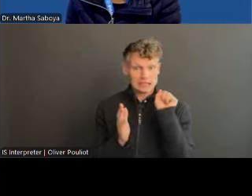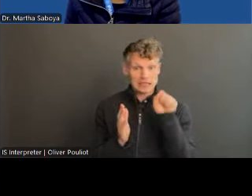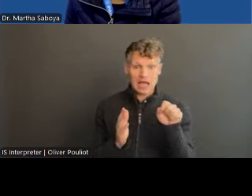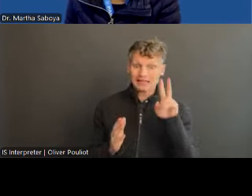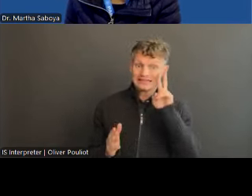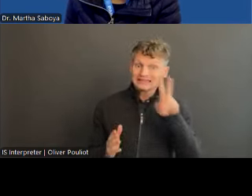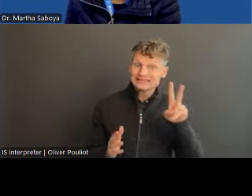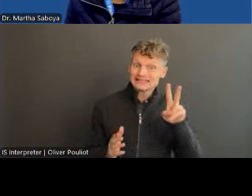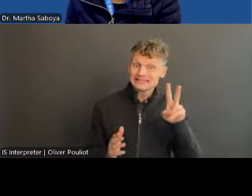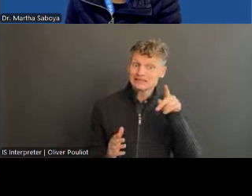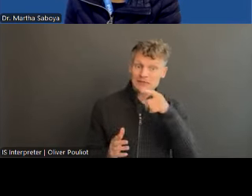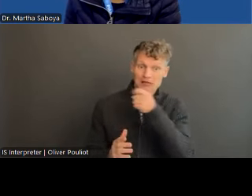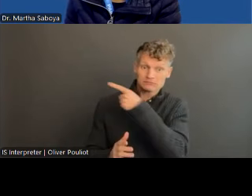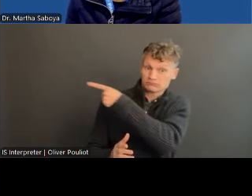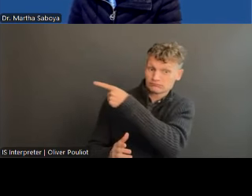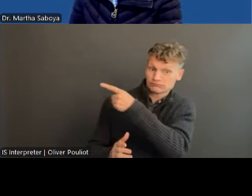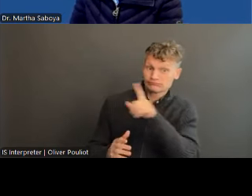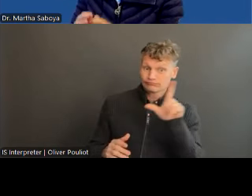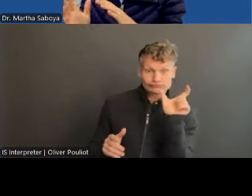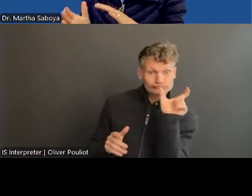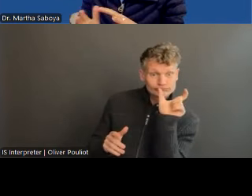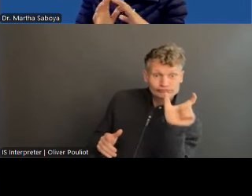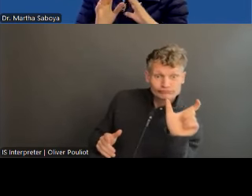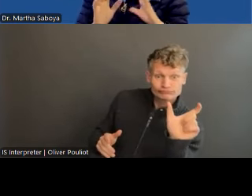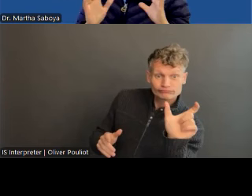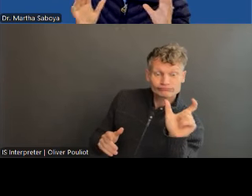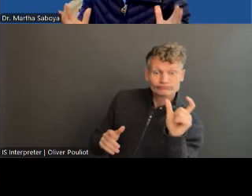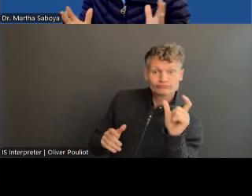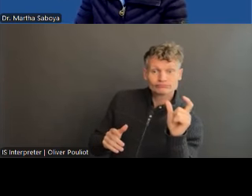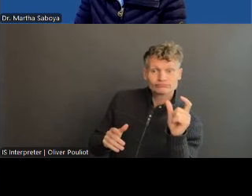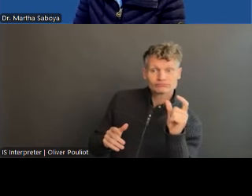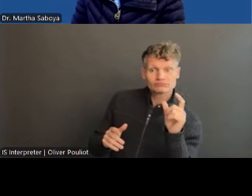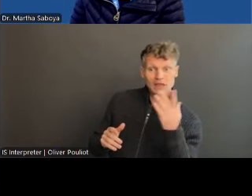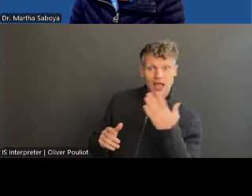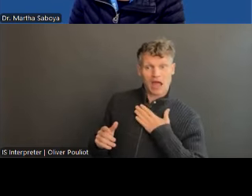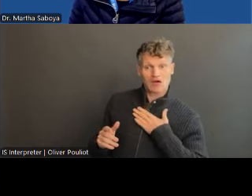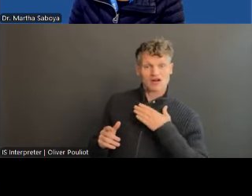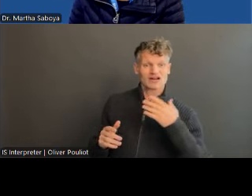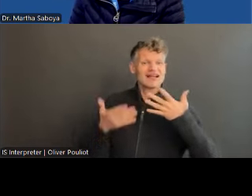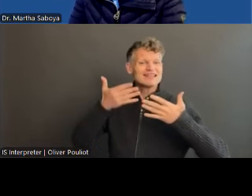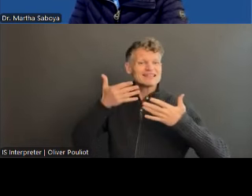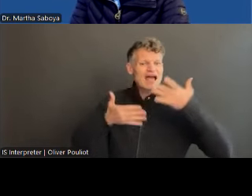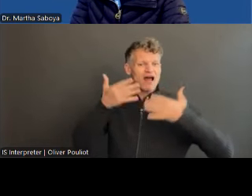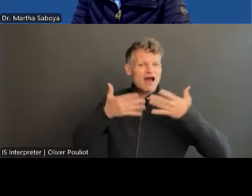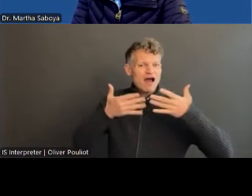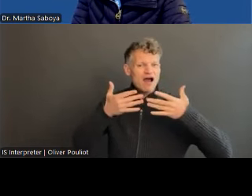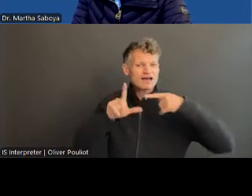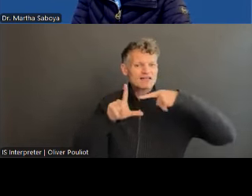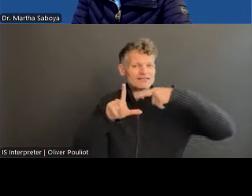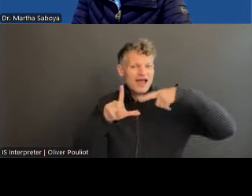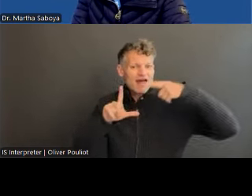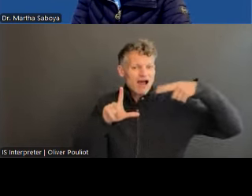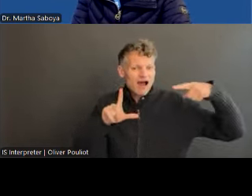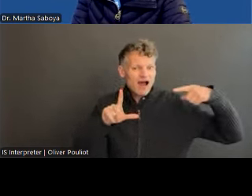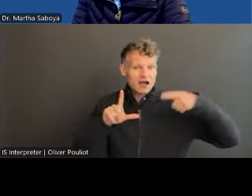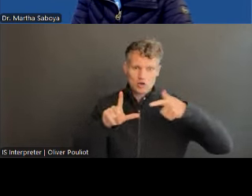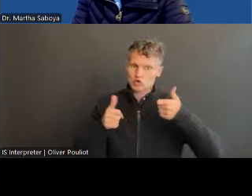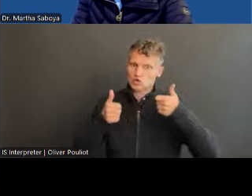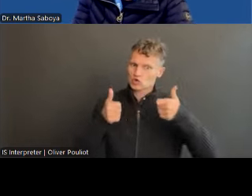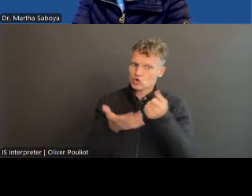our Elimination Initiative Regional Data Portal that has very good information about the elimination targets for the 30